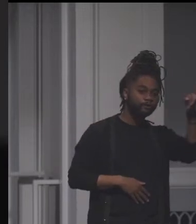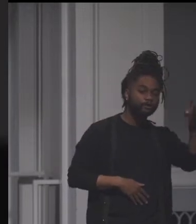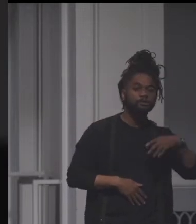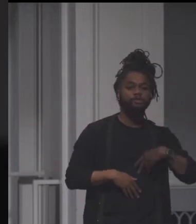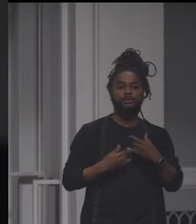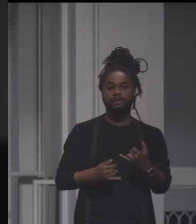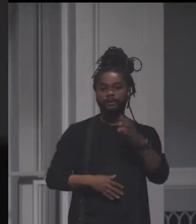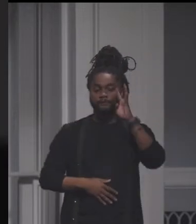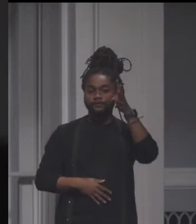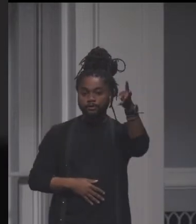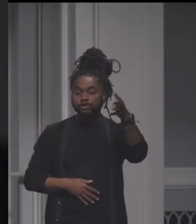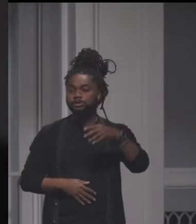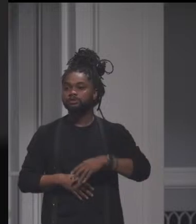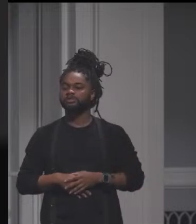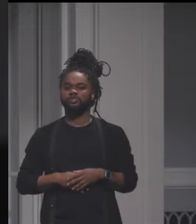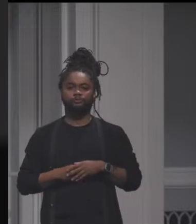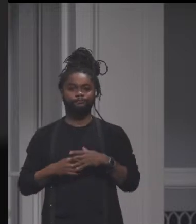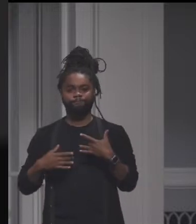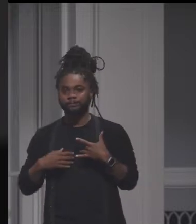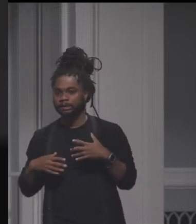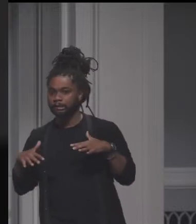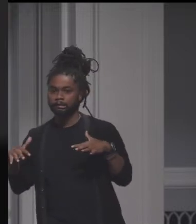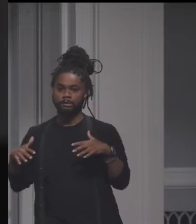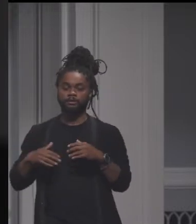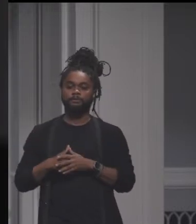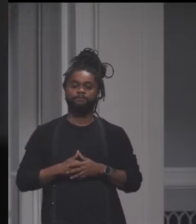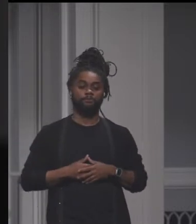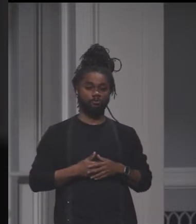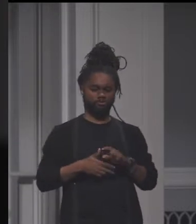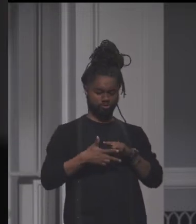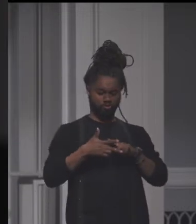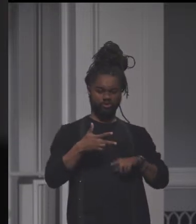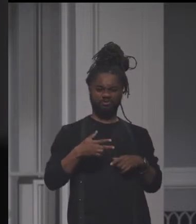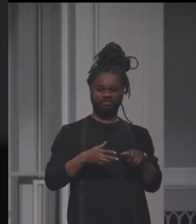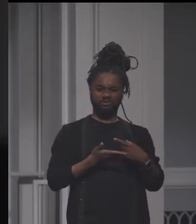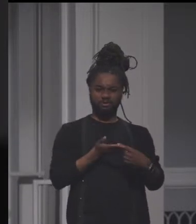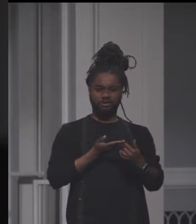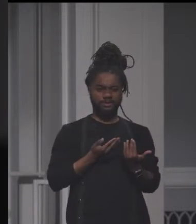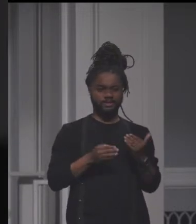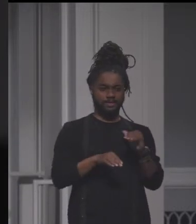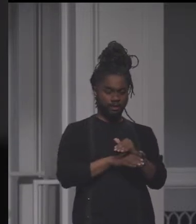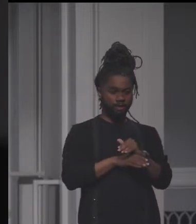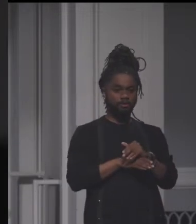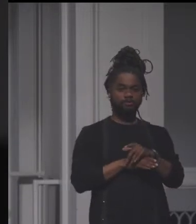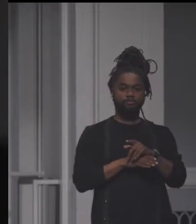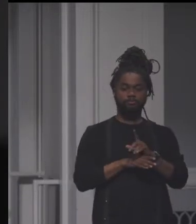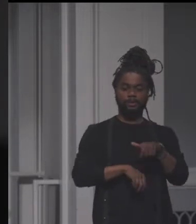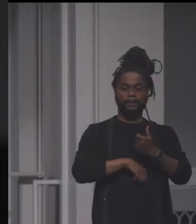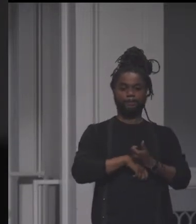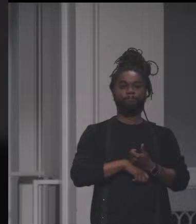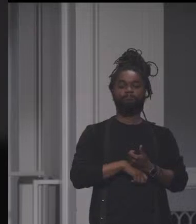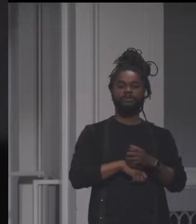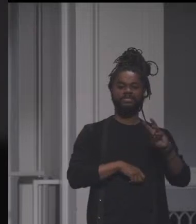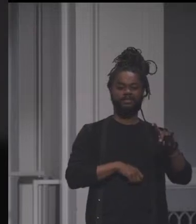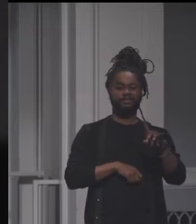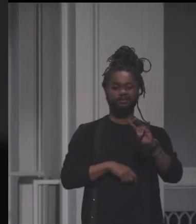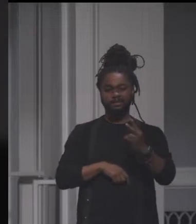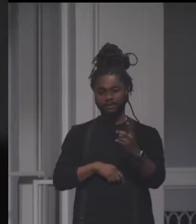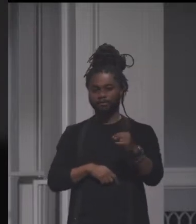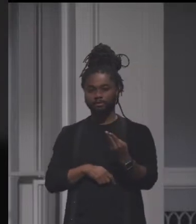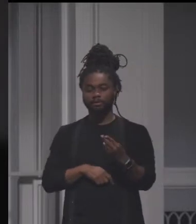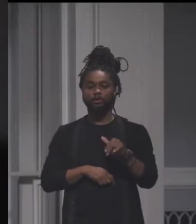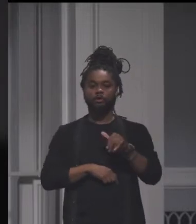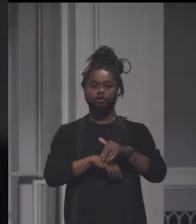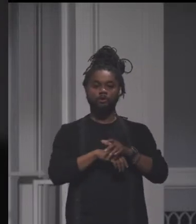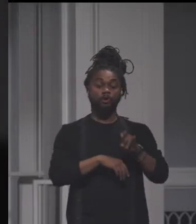to novels of suspense. But the 3 we will talk about tonight are set in 6th and 7th century early medieval Britain. They